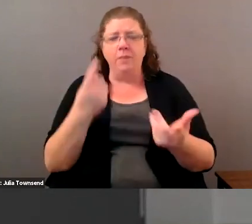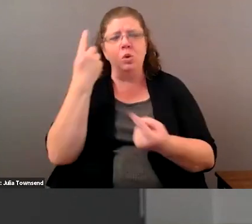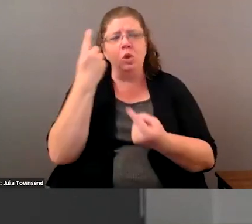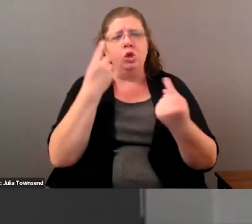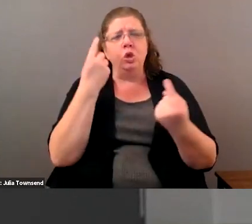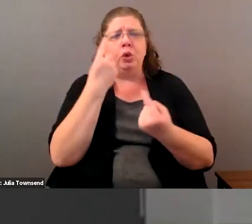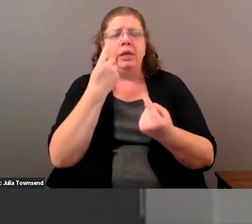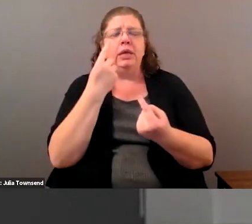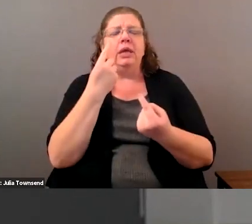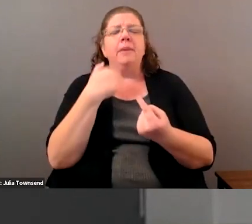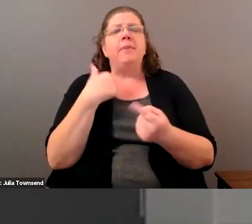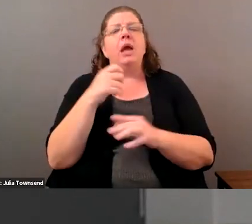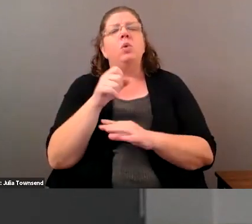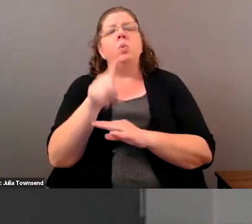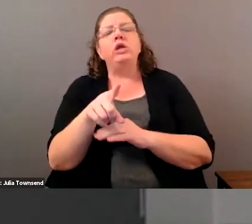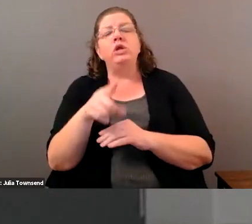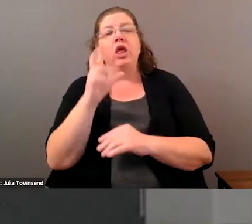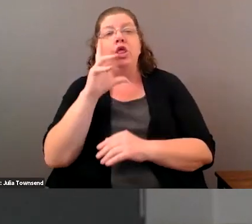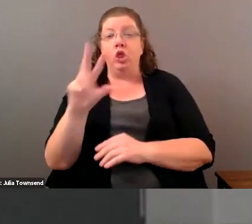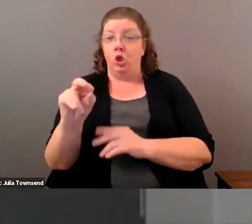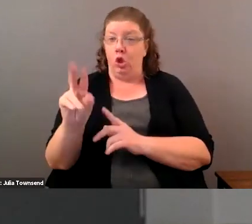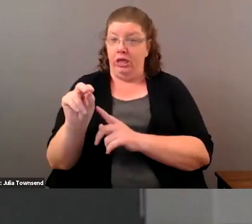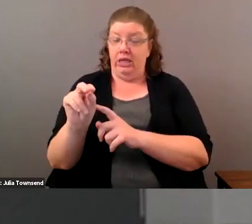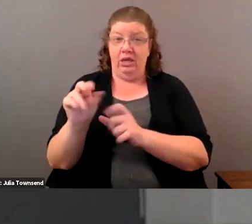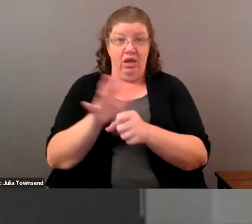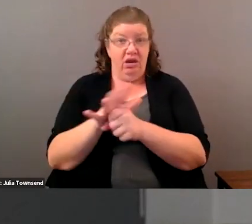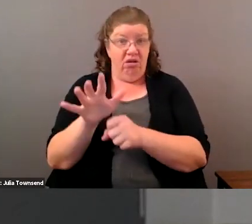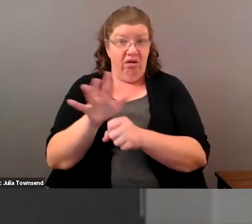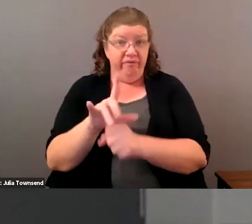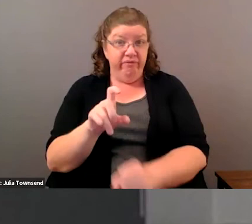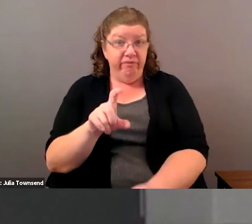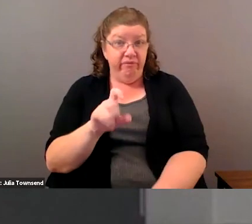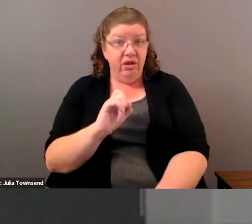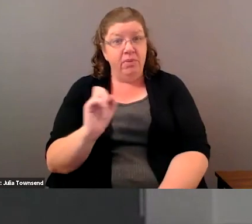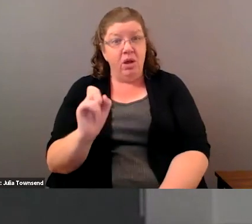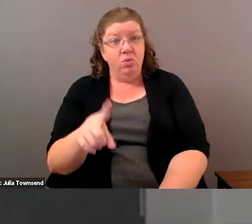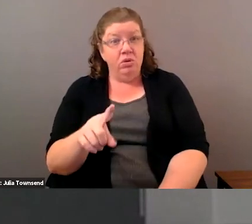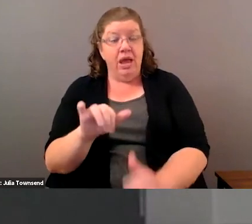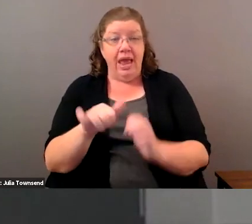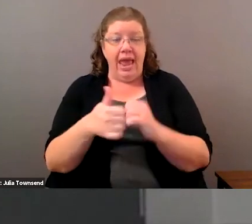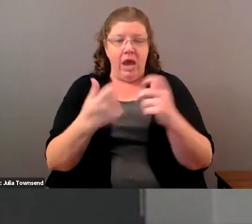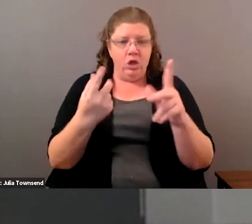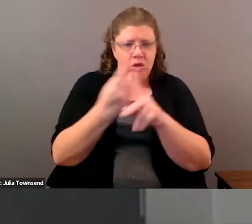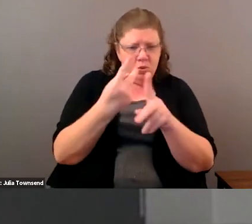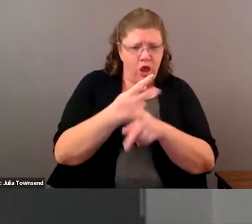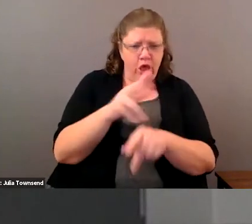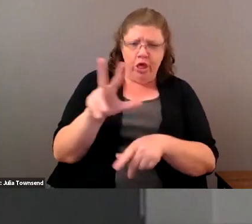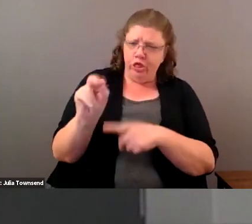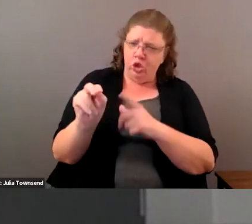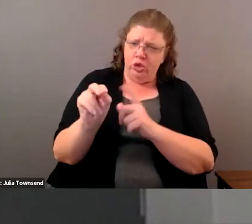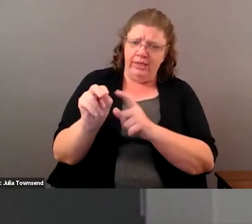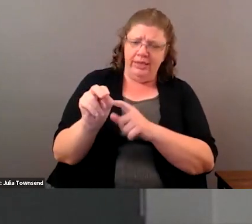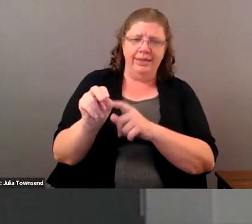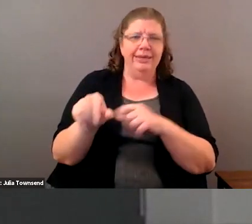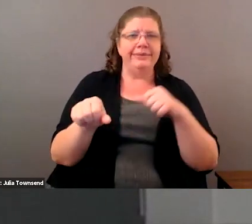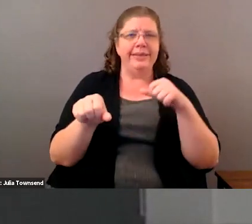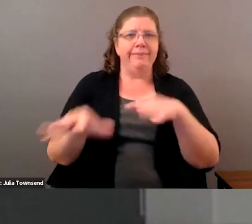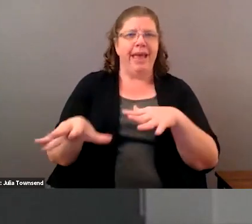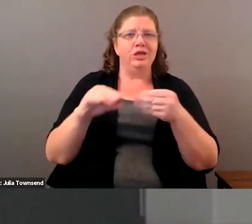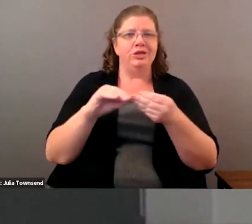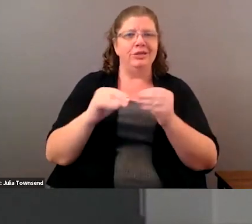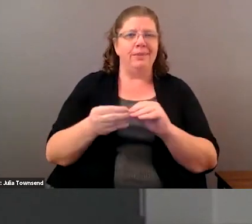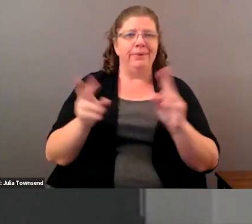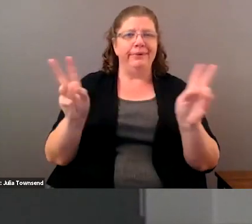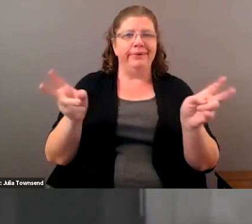is, is 30 enough? That's my question. How did we determine 30 is the magic number? Well, frankly,